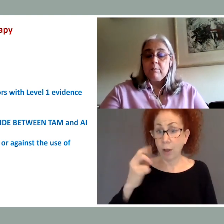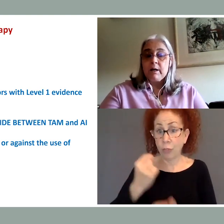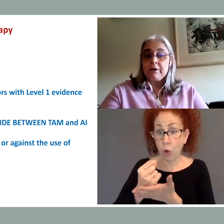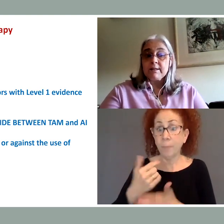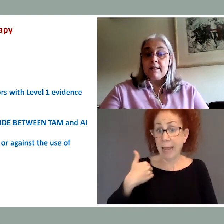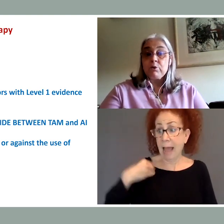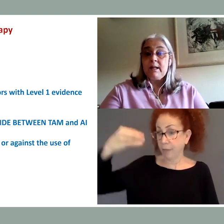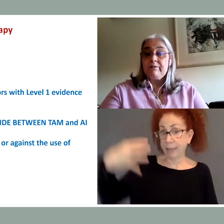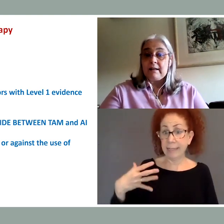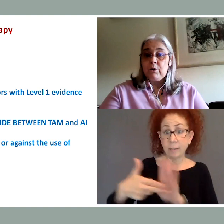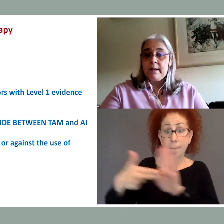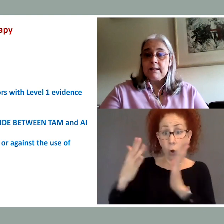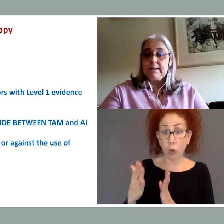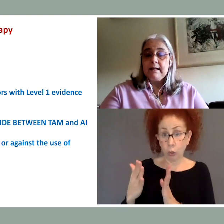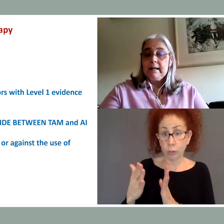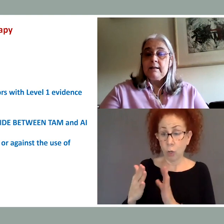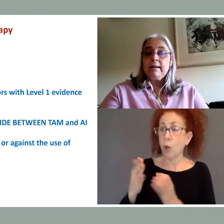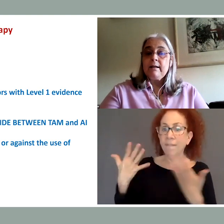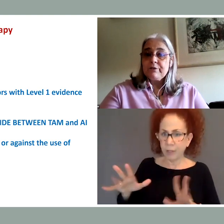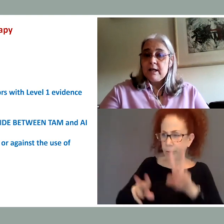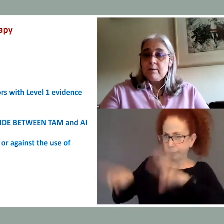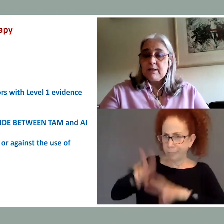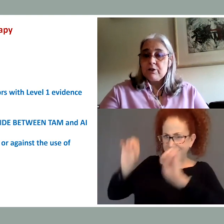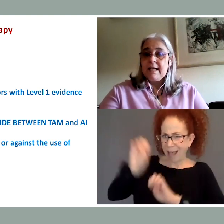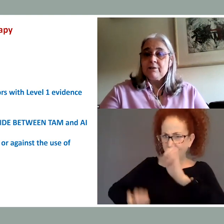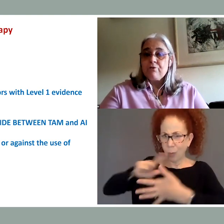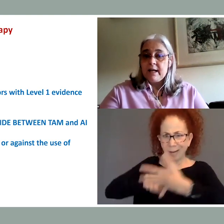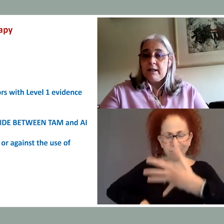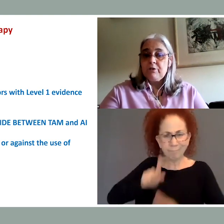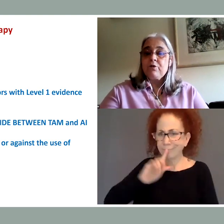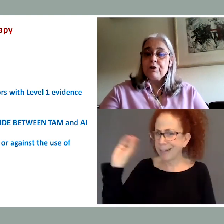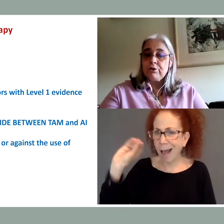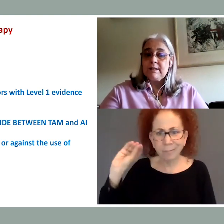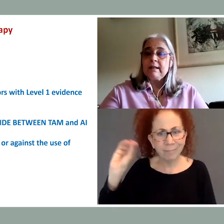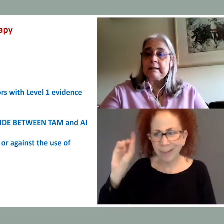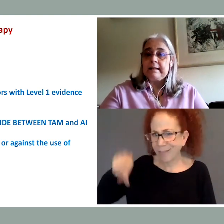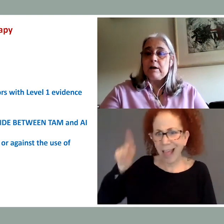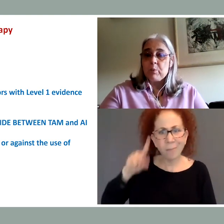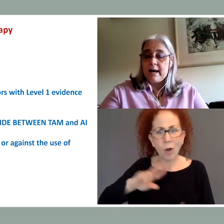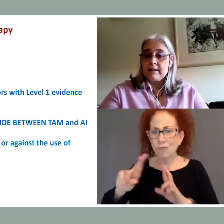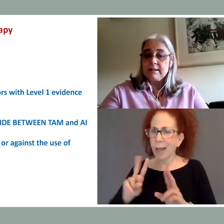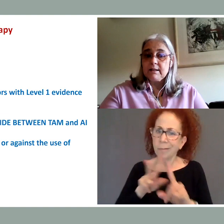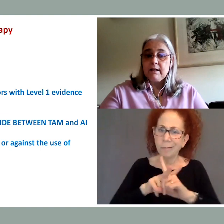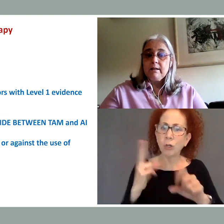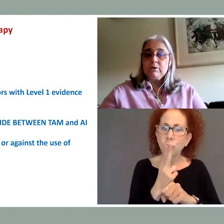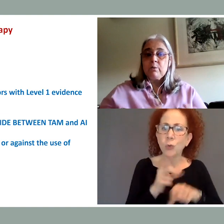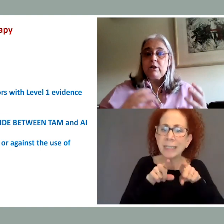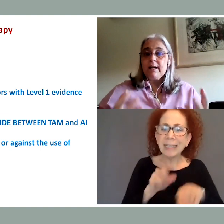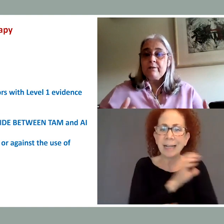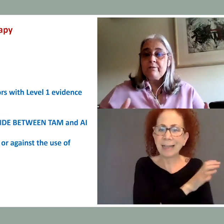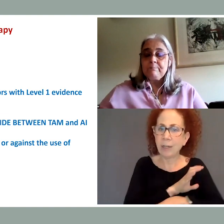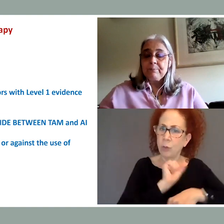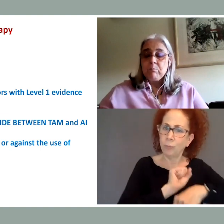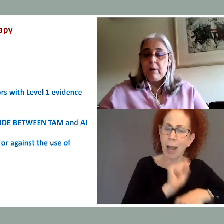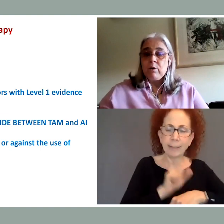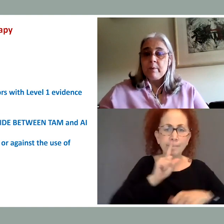of markers that we evaluated, and none of them is yet ready for use in clinical practice. So we don't